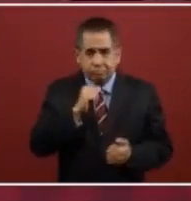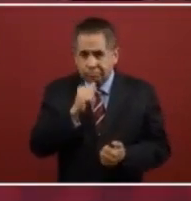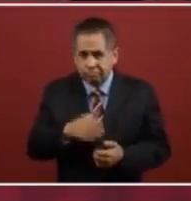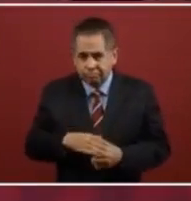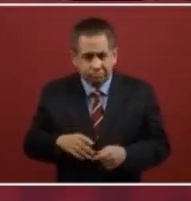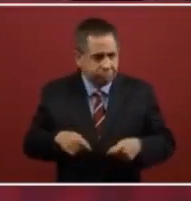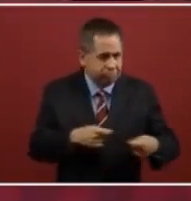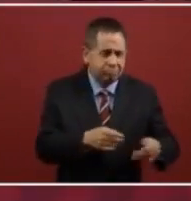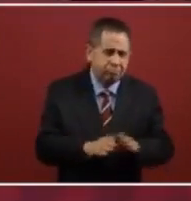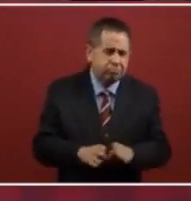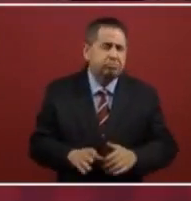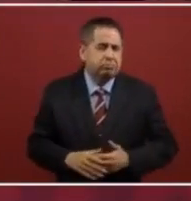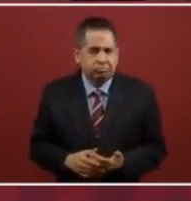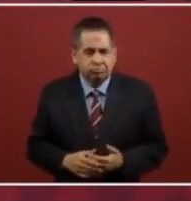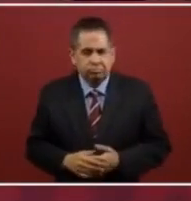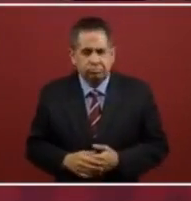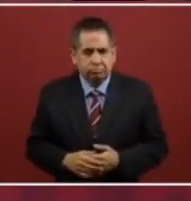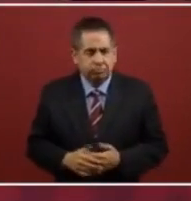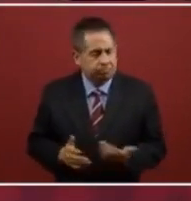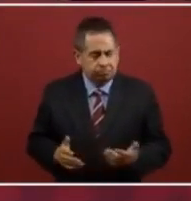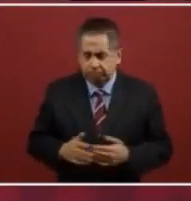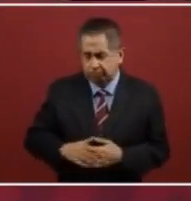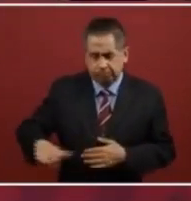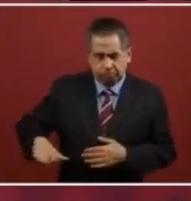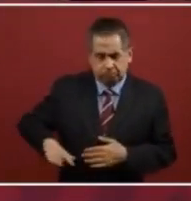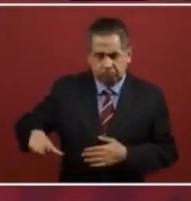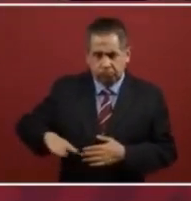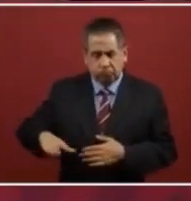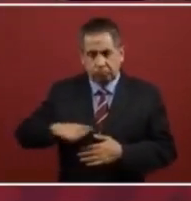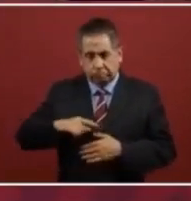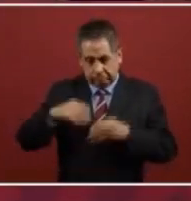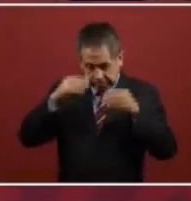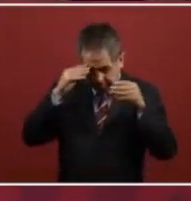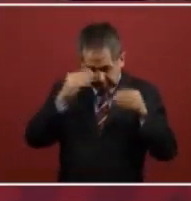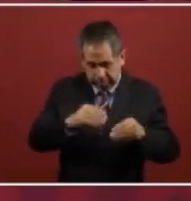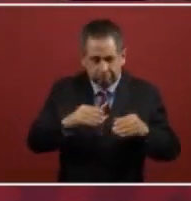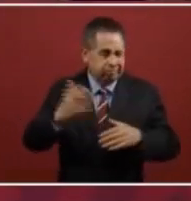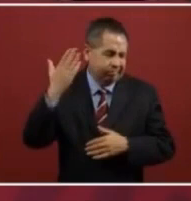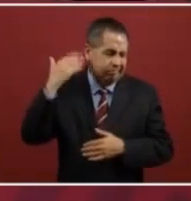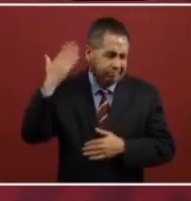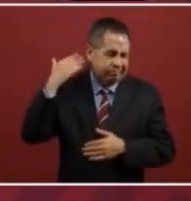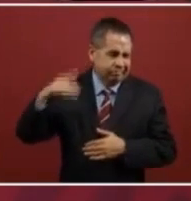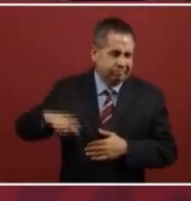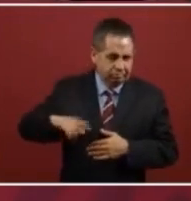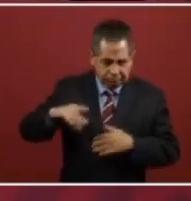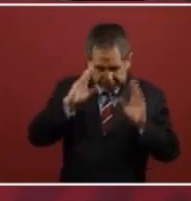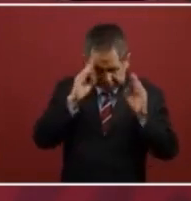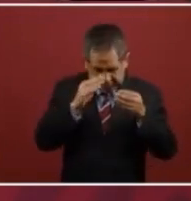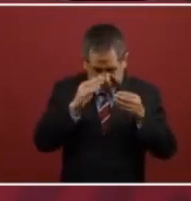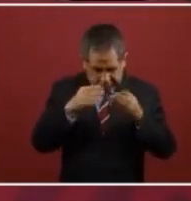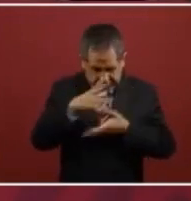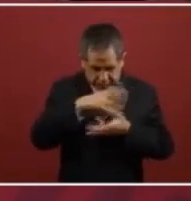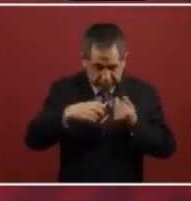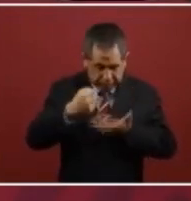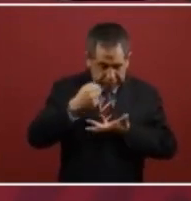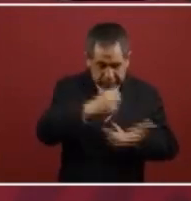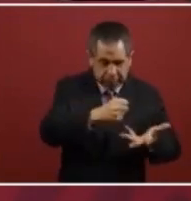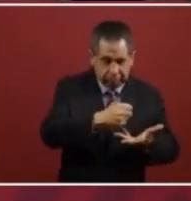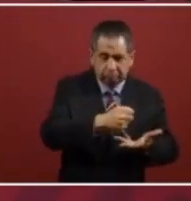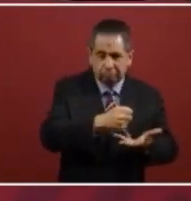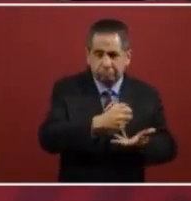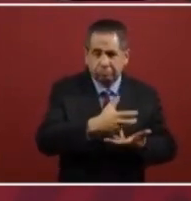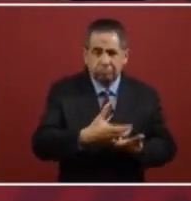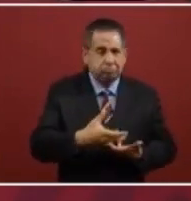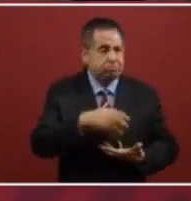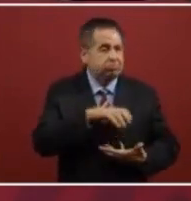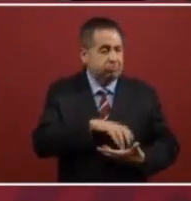their, gobierno estaba ensimismado. they were all into Todo el themselves. presupuesto All the money was, se they were quedaba en